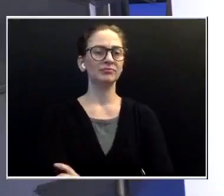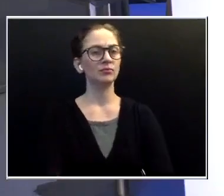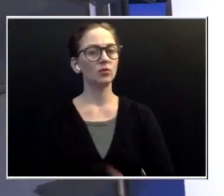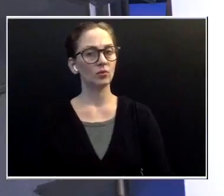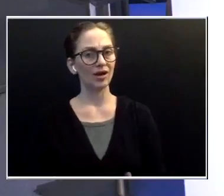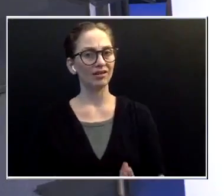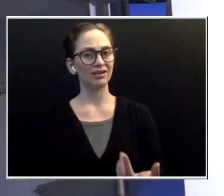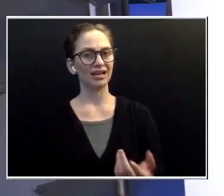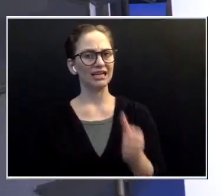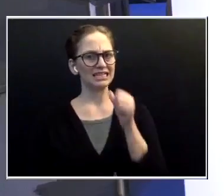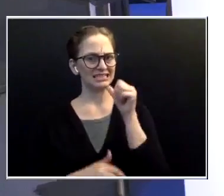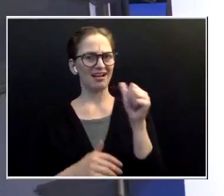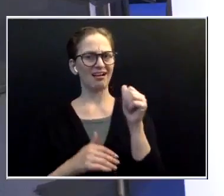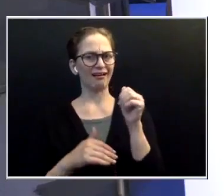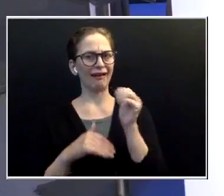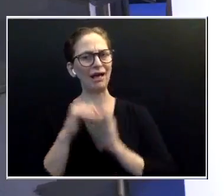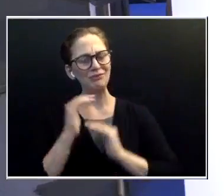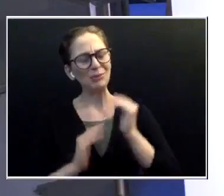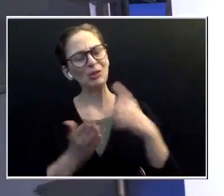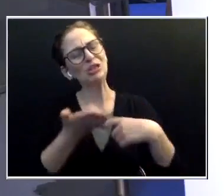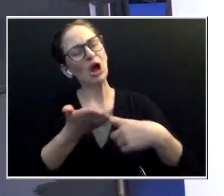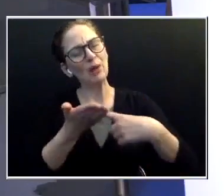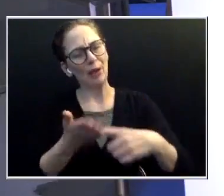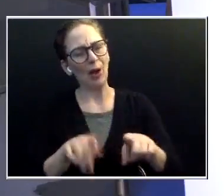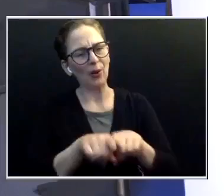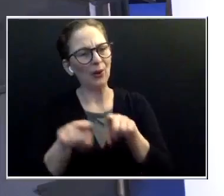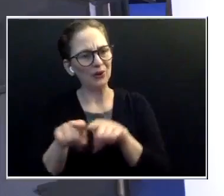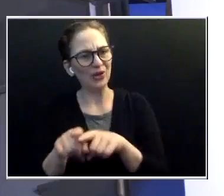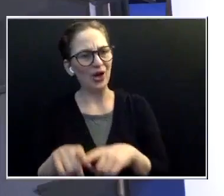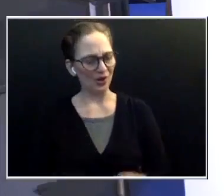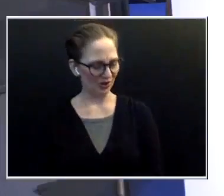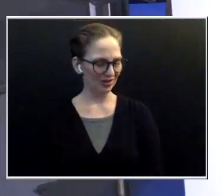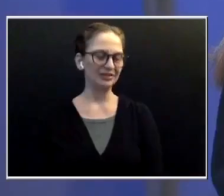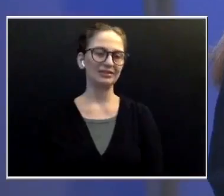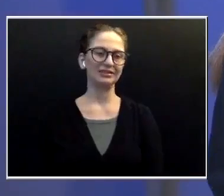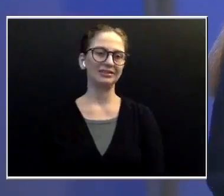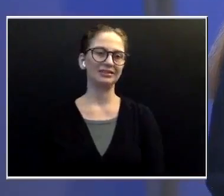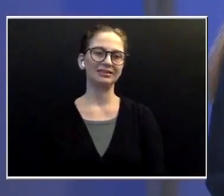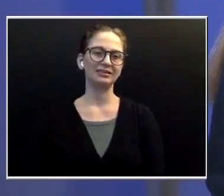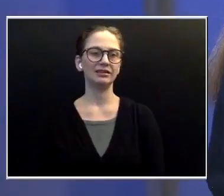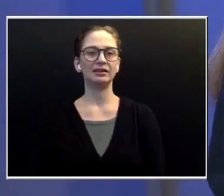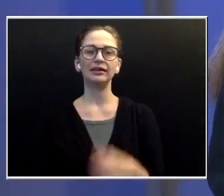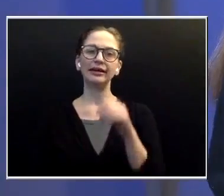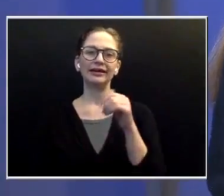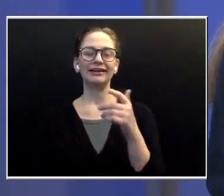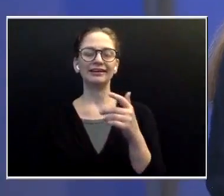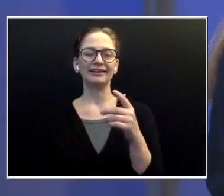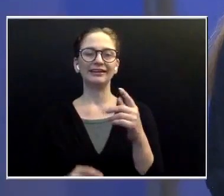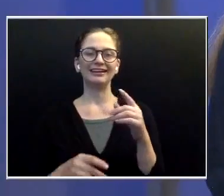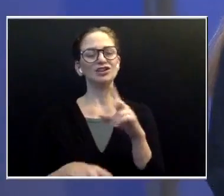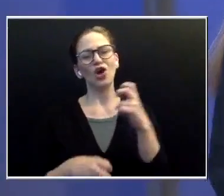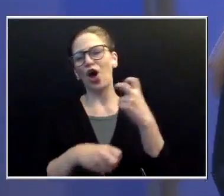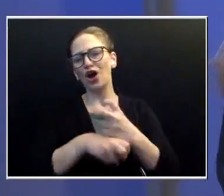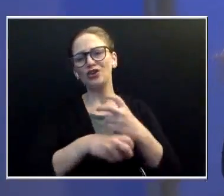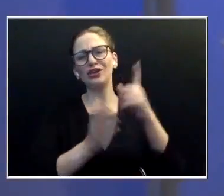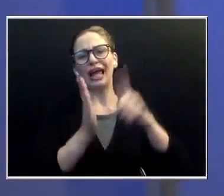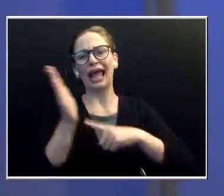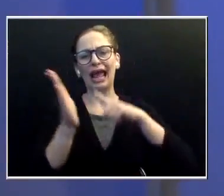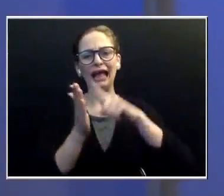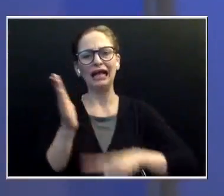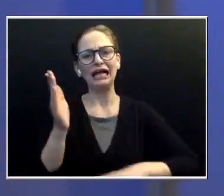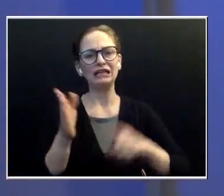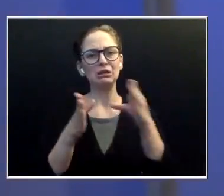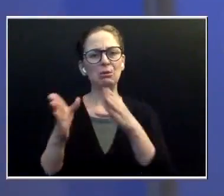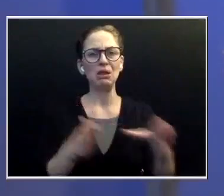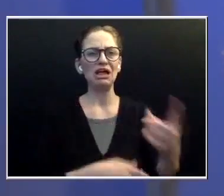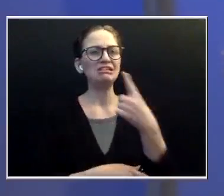to talk about, clearly. I mean, people talk about... You don't cancel on your friends and say, oh, well, I have a round of C. diff. I